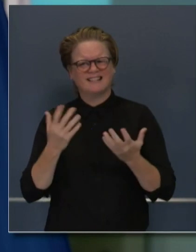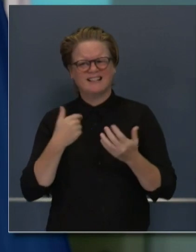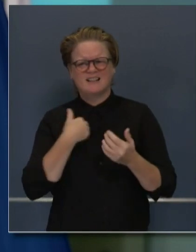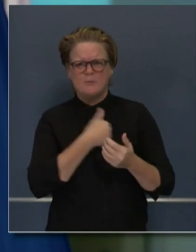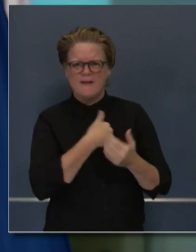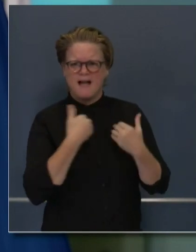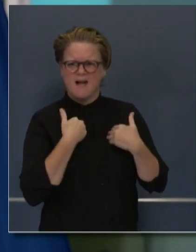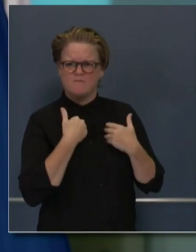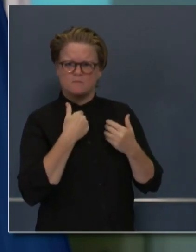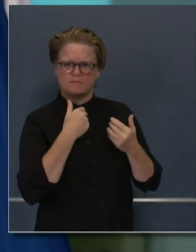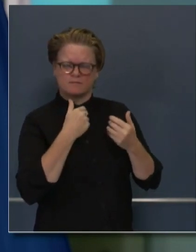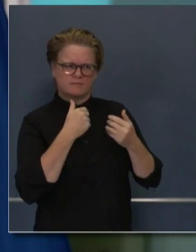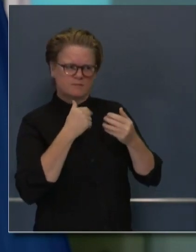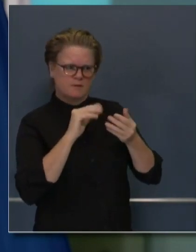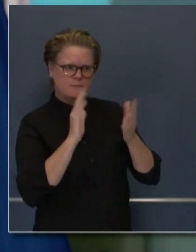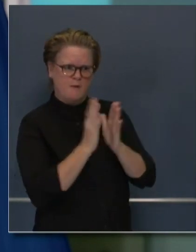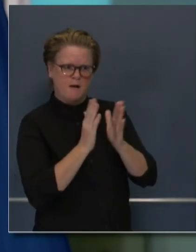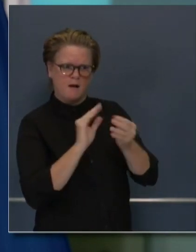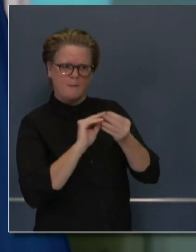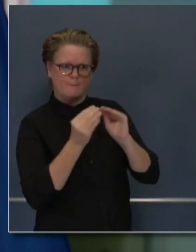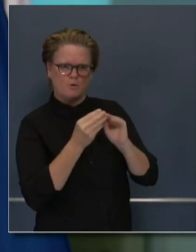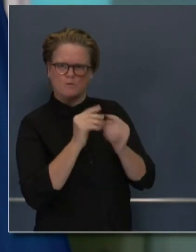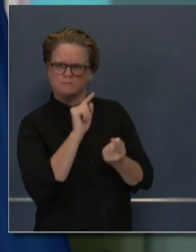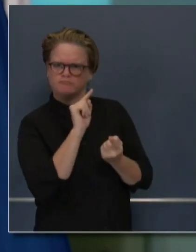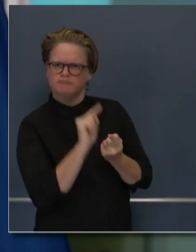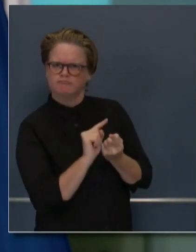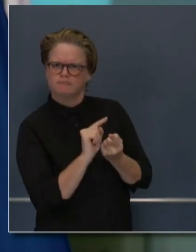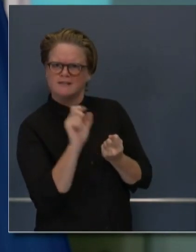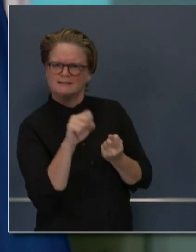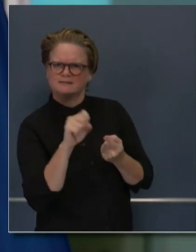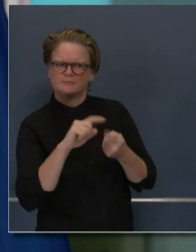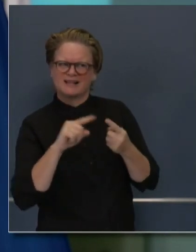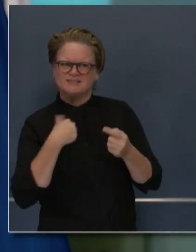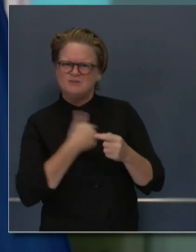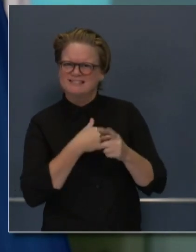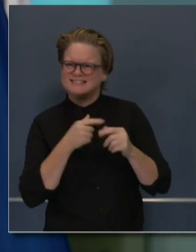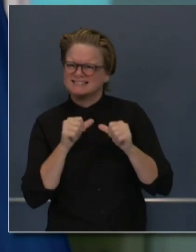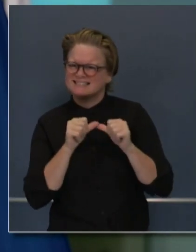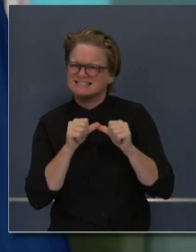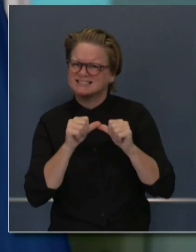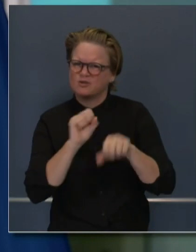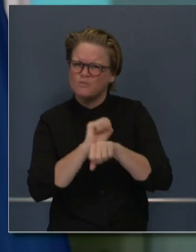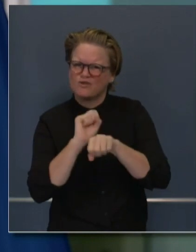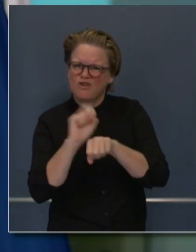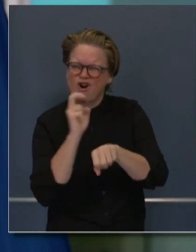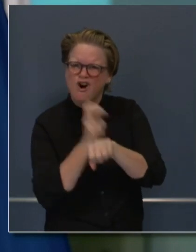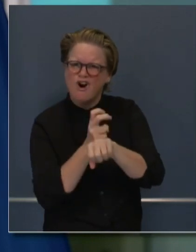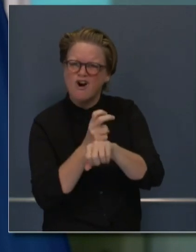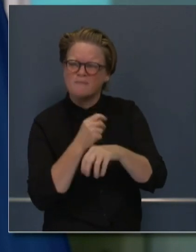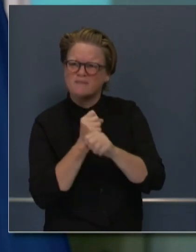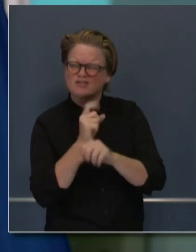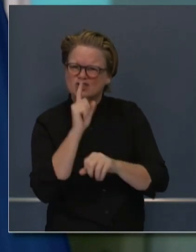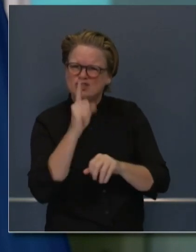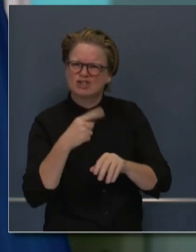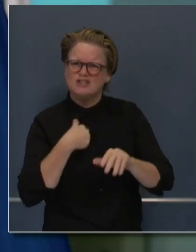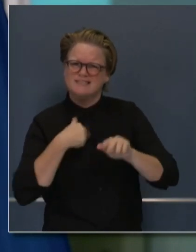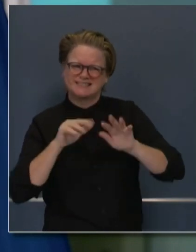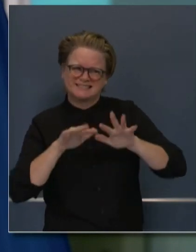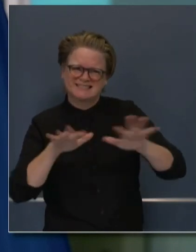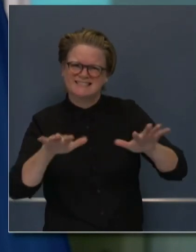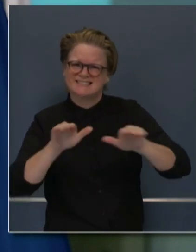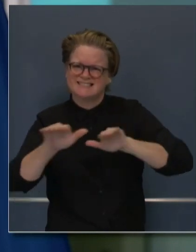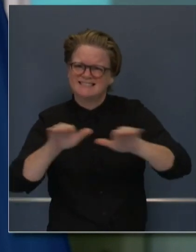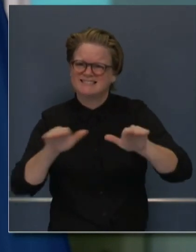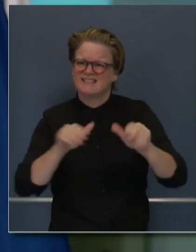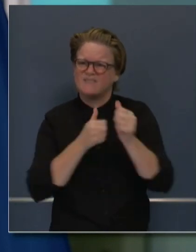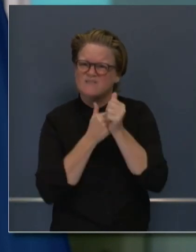experienced a later first wave during the summer, but we were through mask mandates, through enforcement, through sectoral